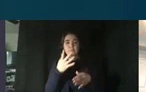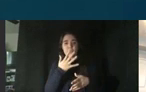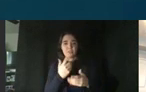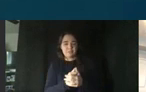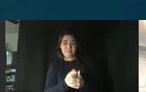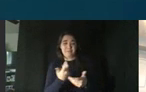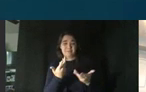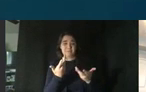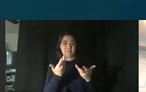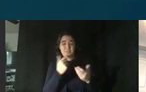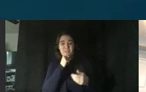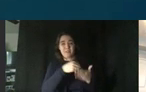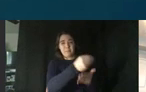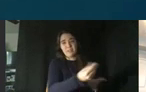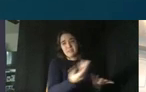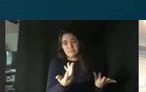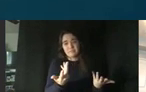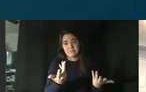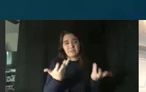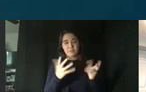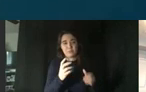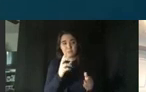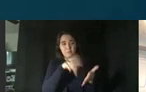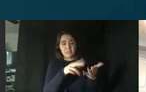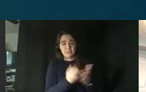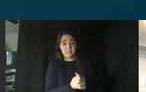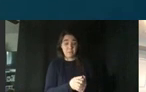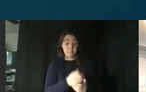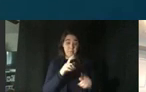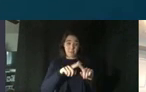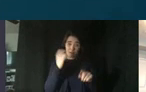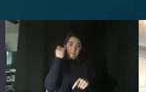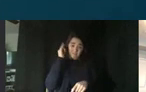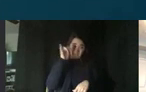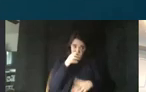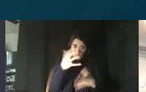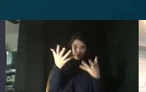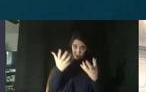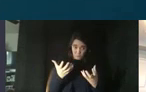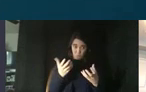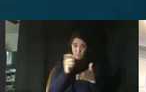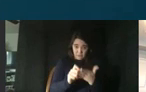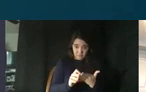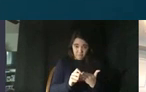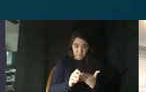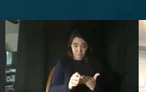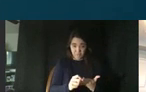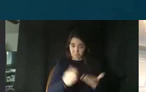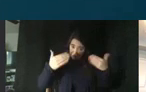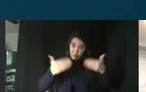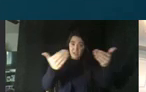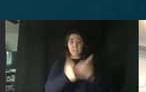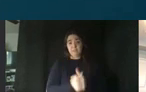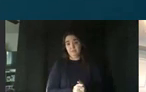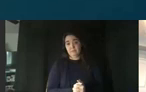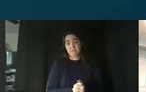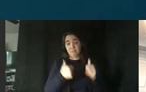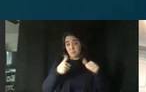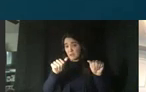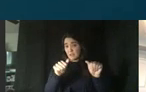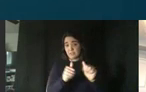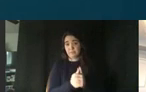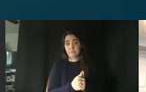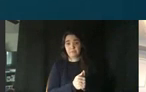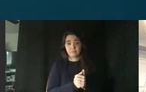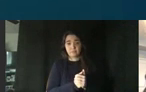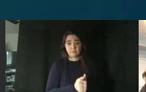But if that's really what you want to write, do it. See if it's good. If it's not, you know, how about you can go ahead and try to help another author